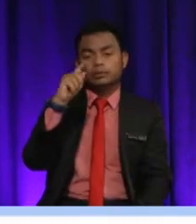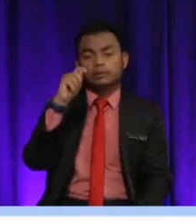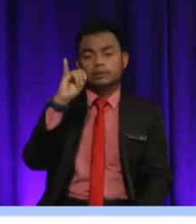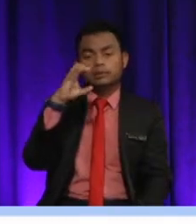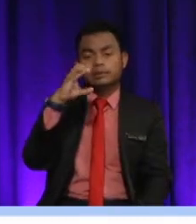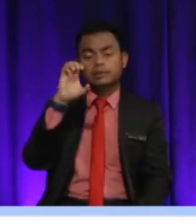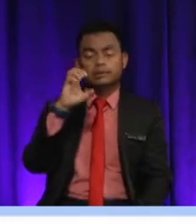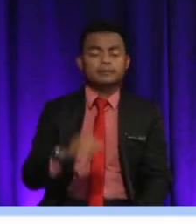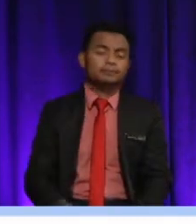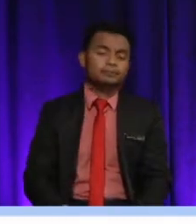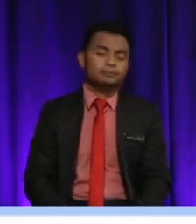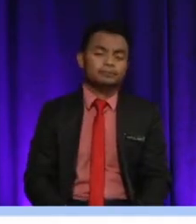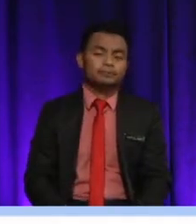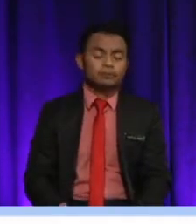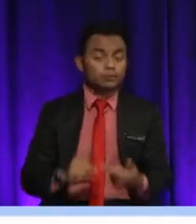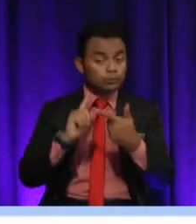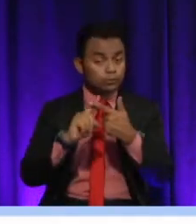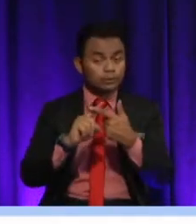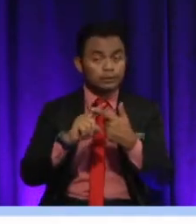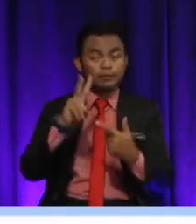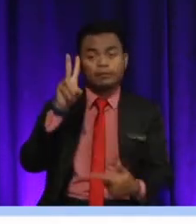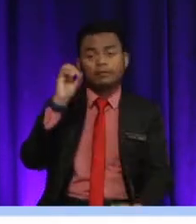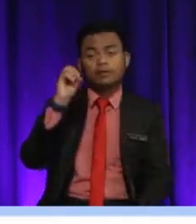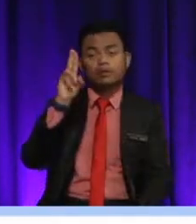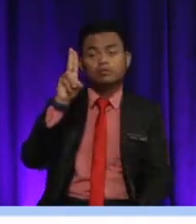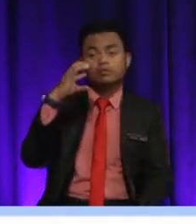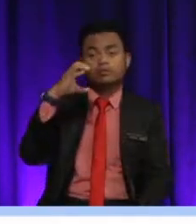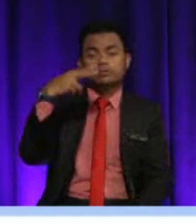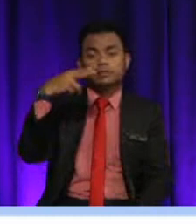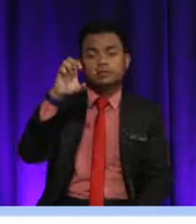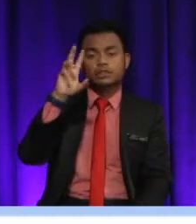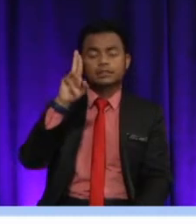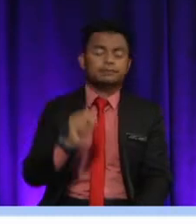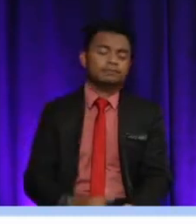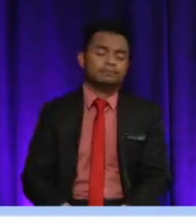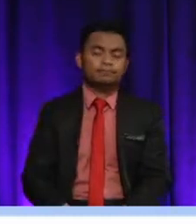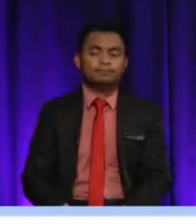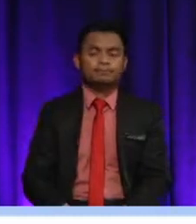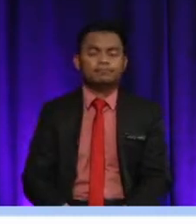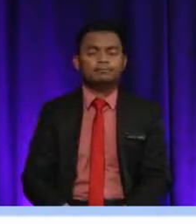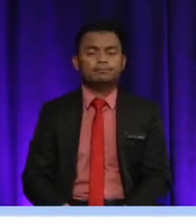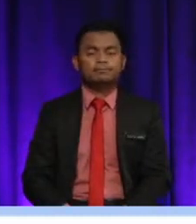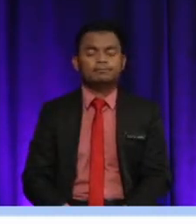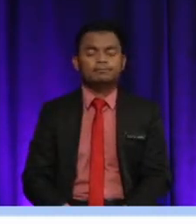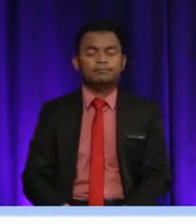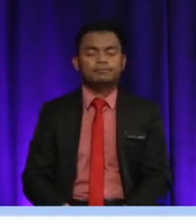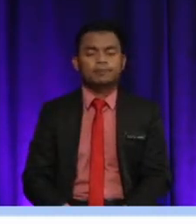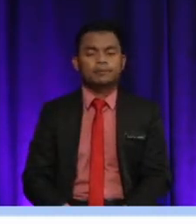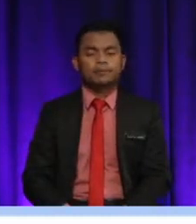Meanwhile, the next part would be attention to all students, so it's a notice as well. And then